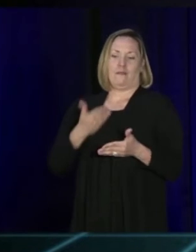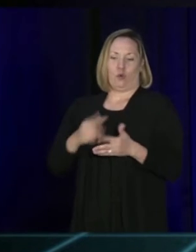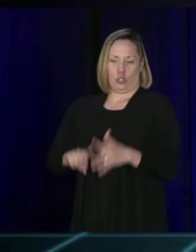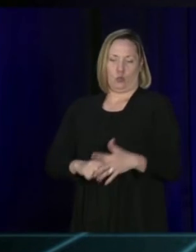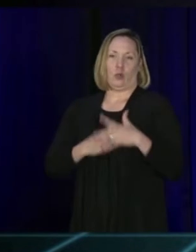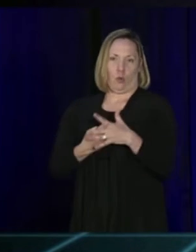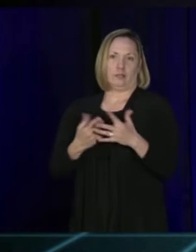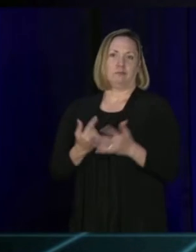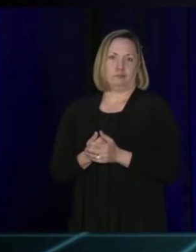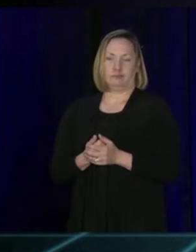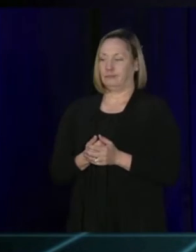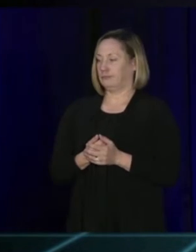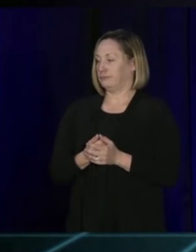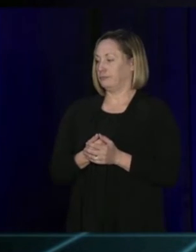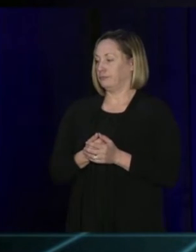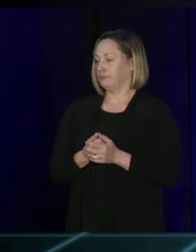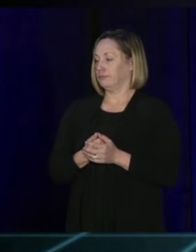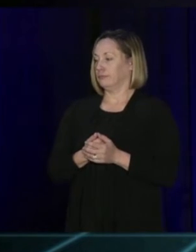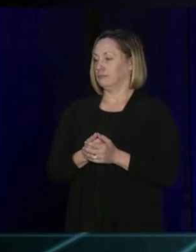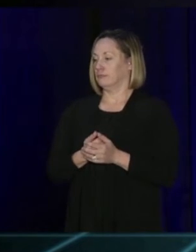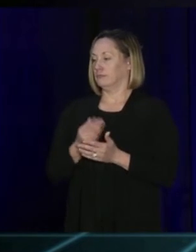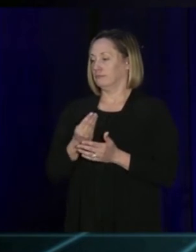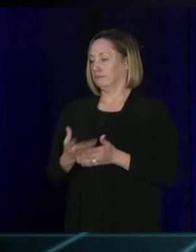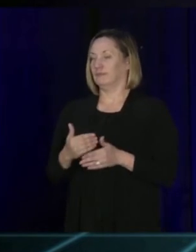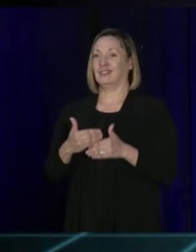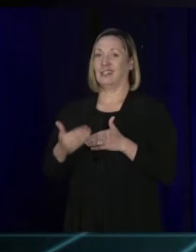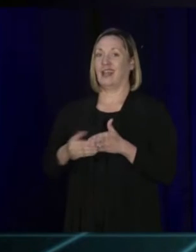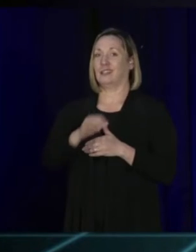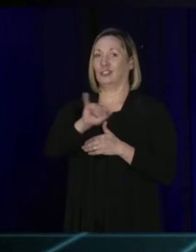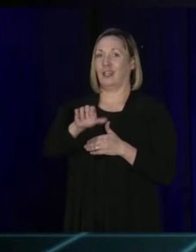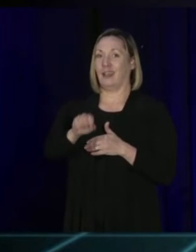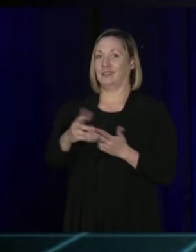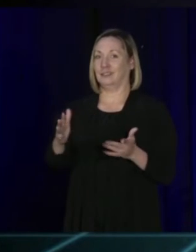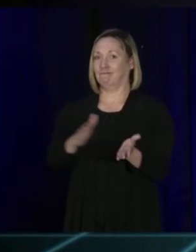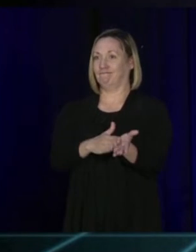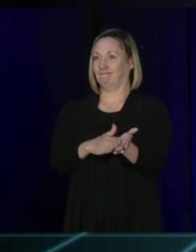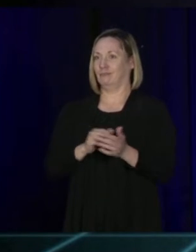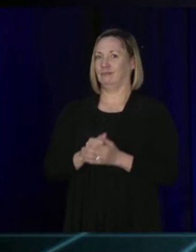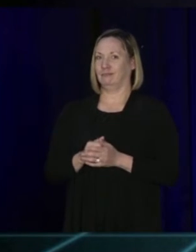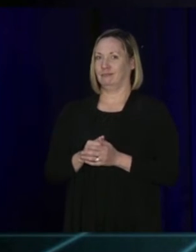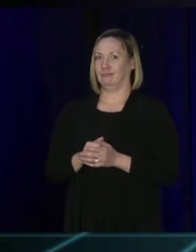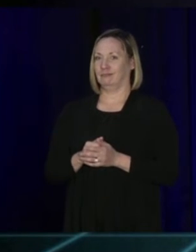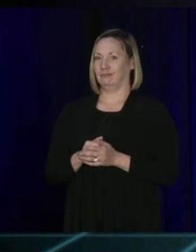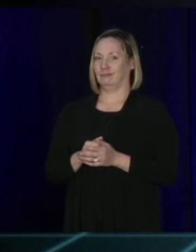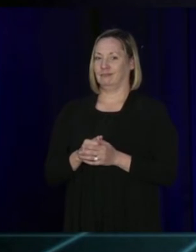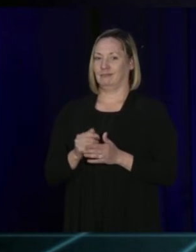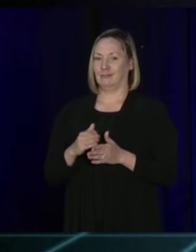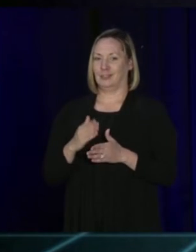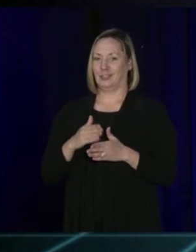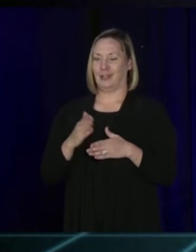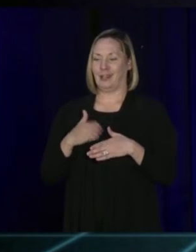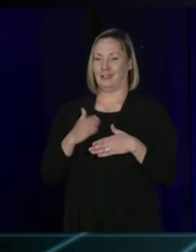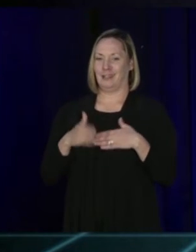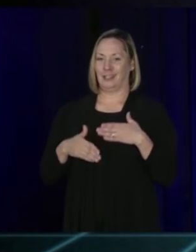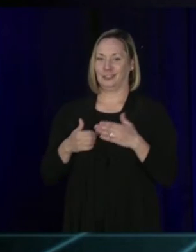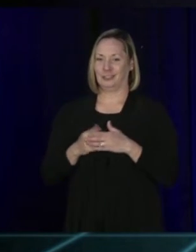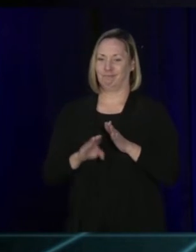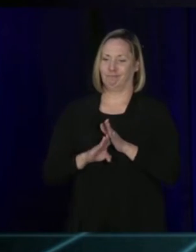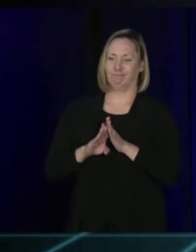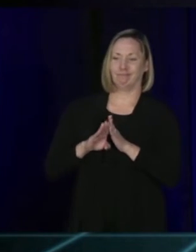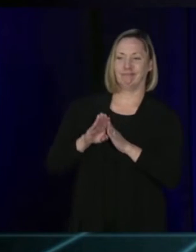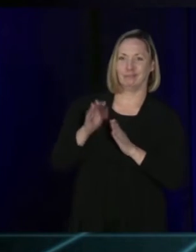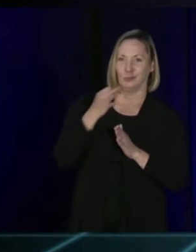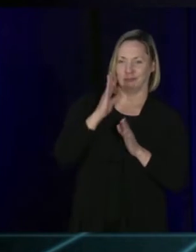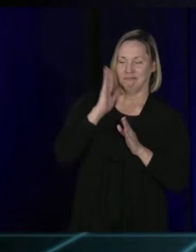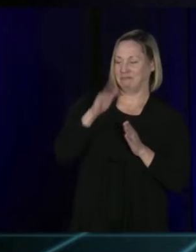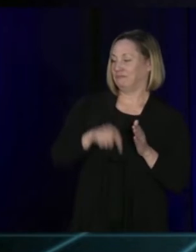in. And shout out to Next.js. They're on the edge. So this is actually a representation of just random projects and